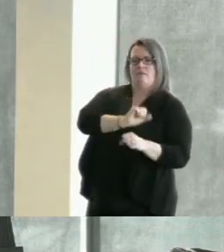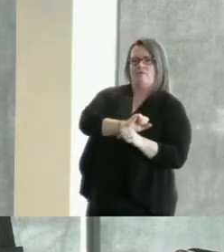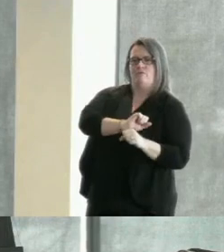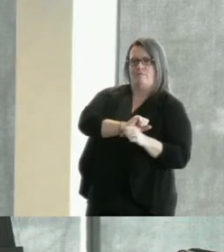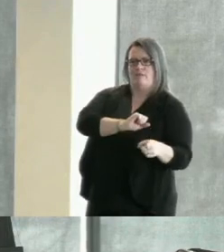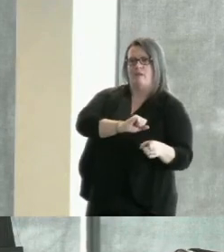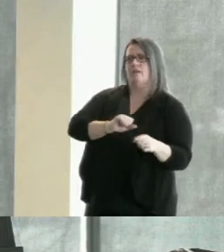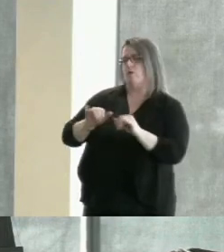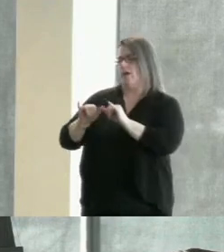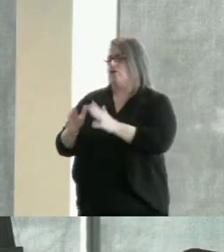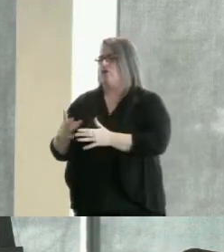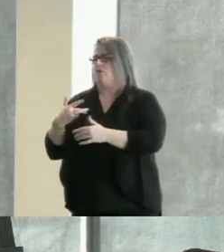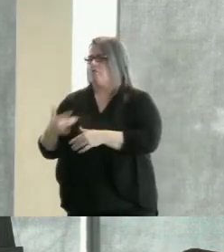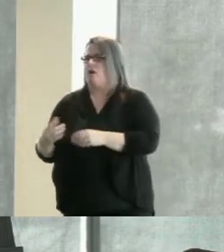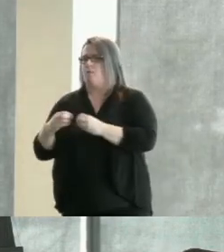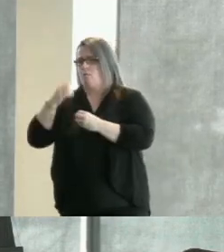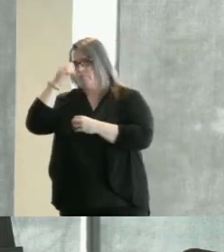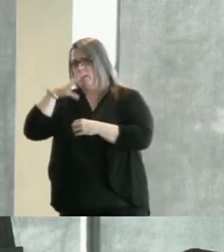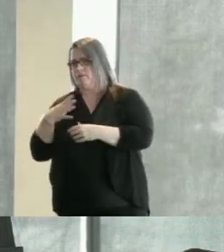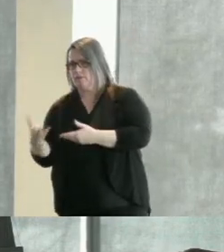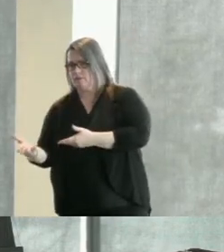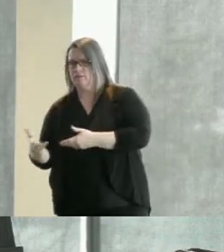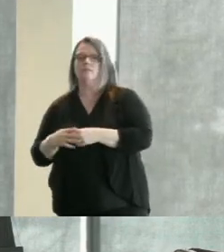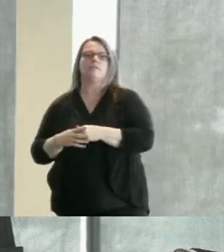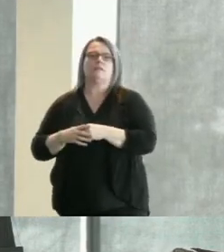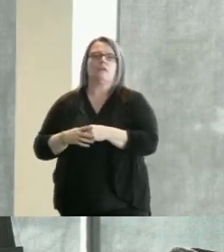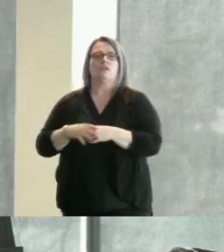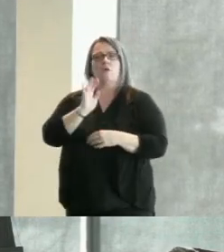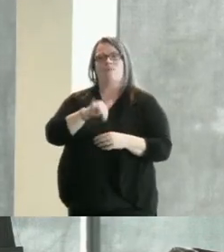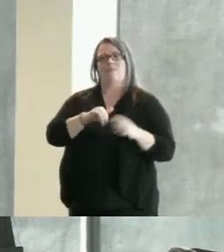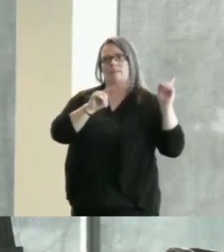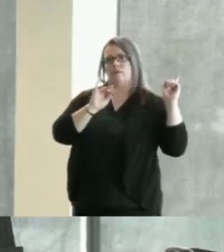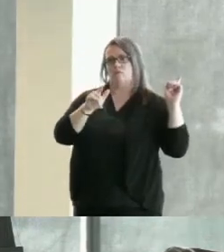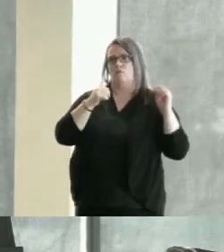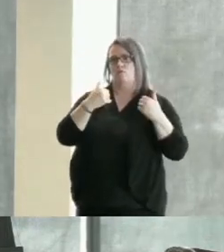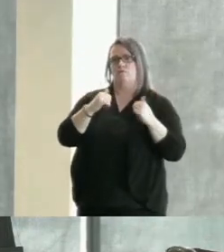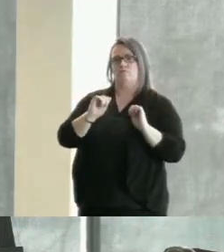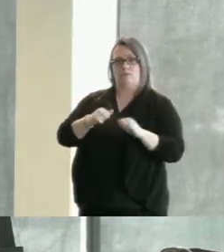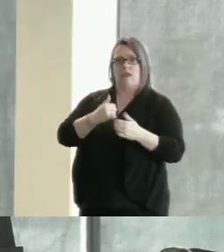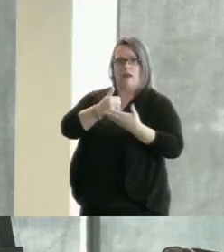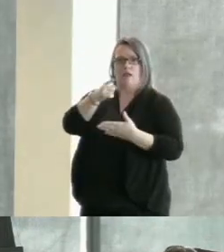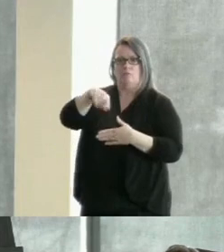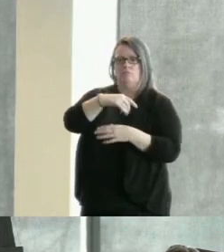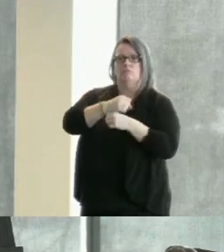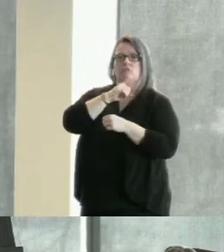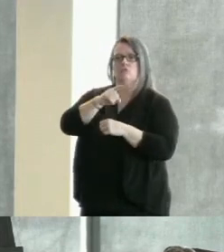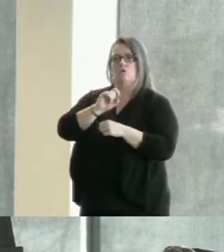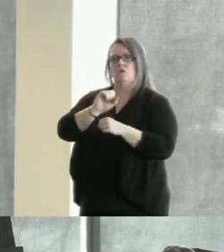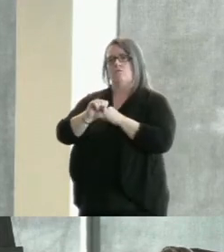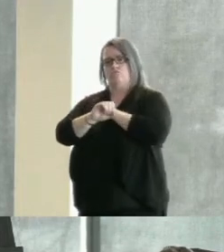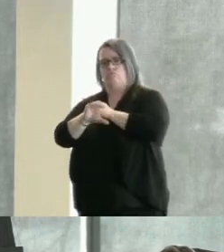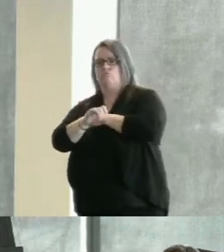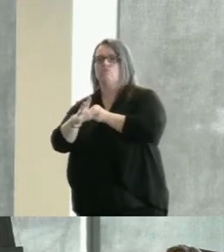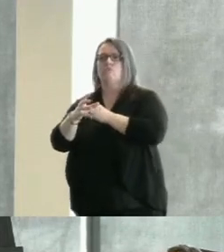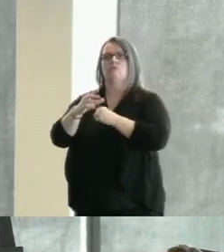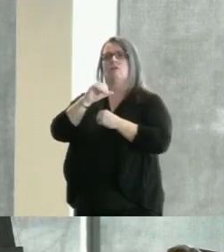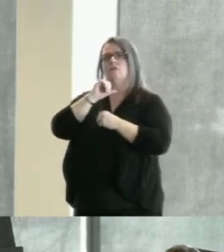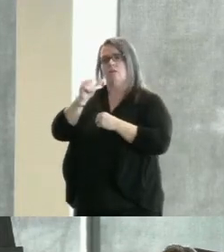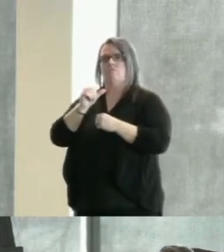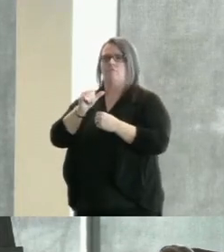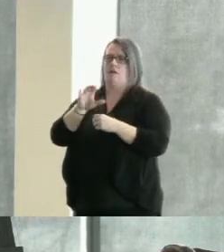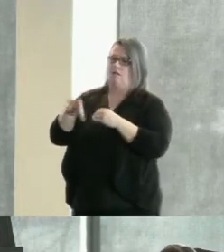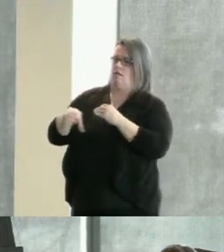whereas engineering is more masculine. So this tool can help you make sure your job ads do not create those societal biases, and we